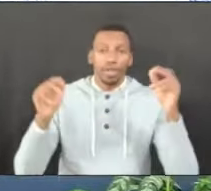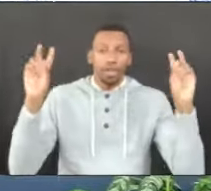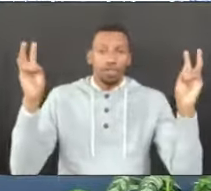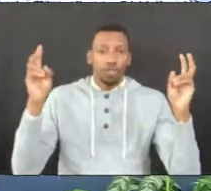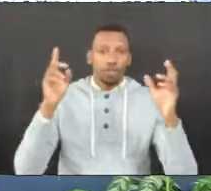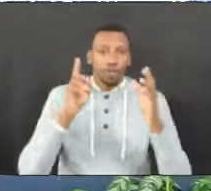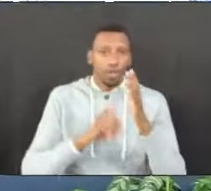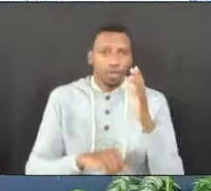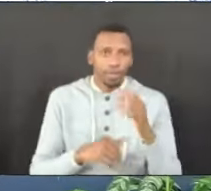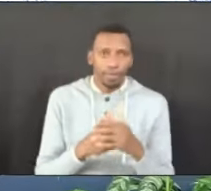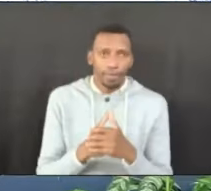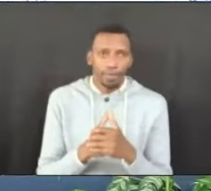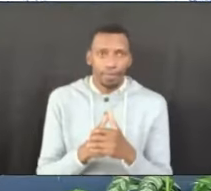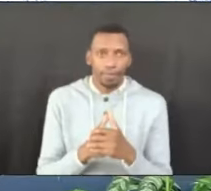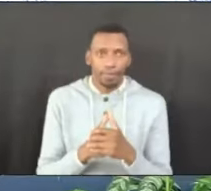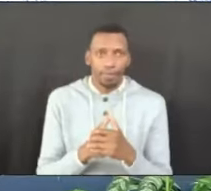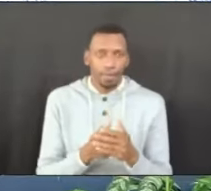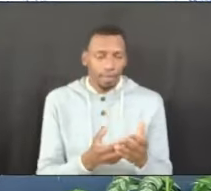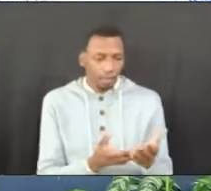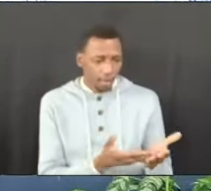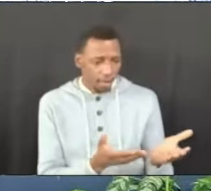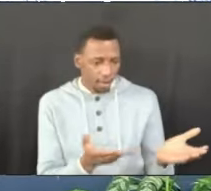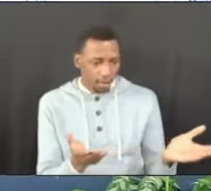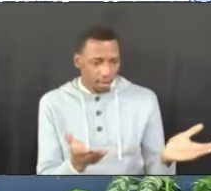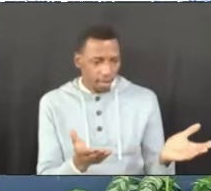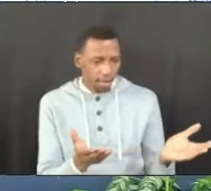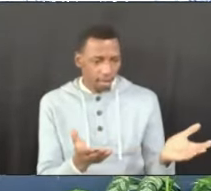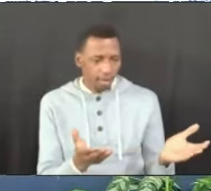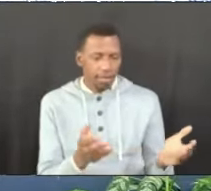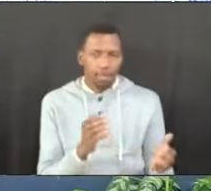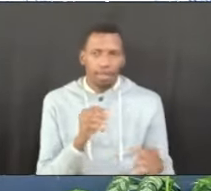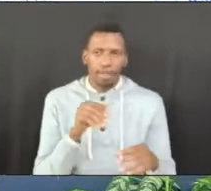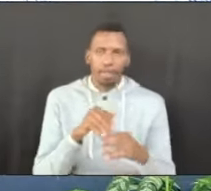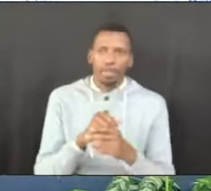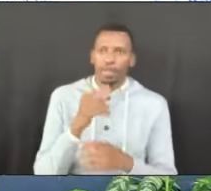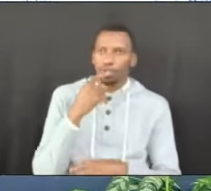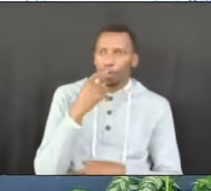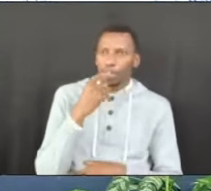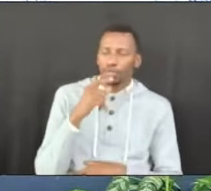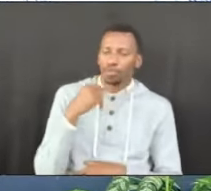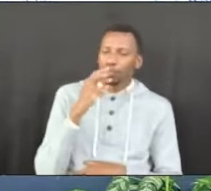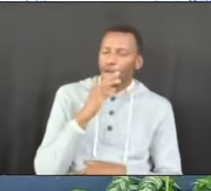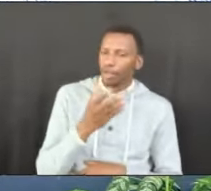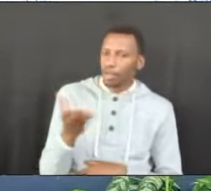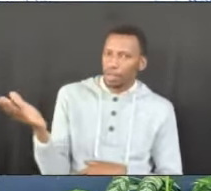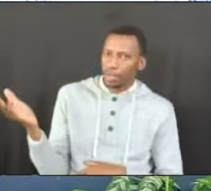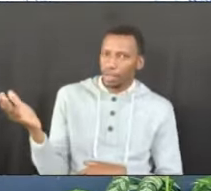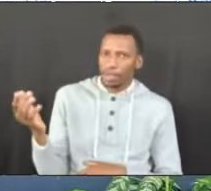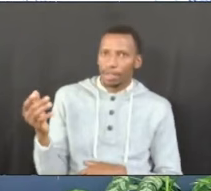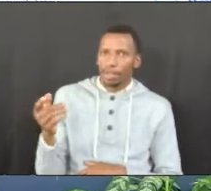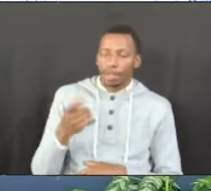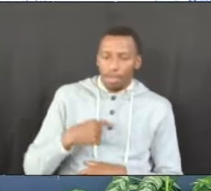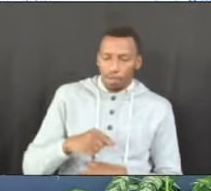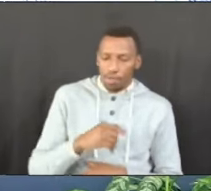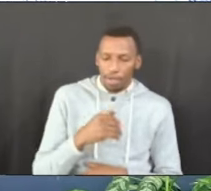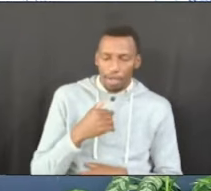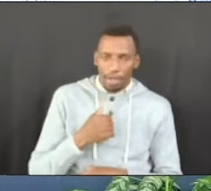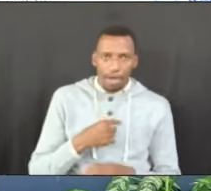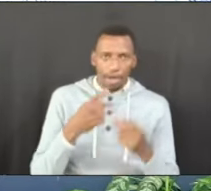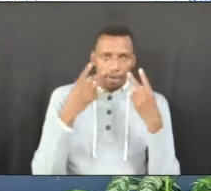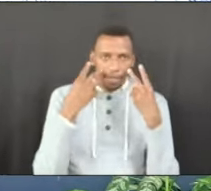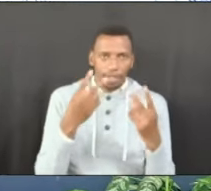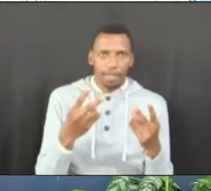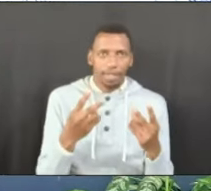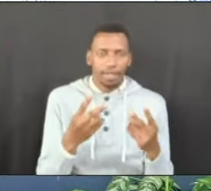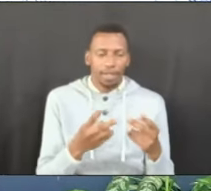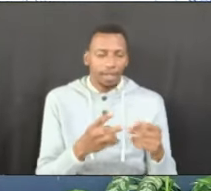what? These in white, who are they? We have looked at 7